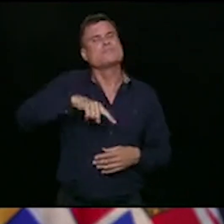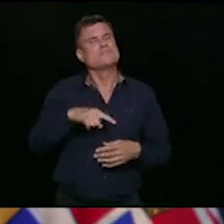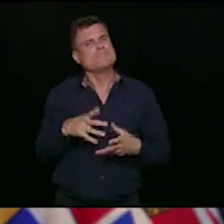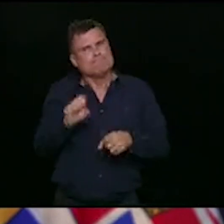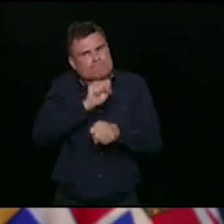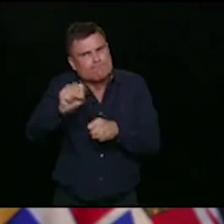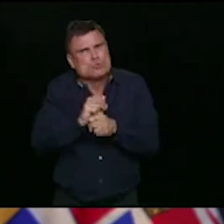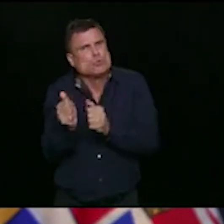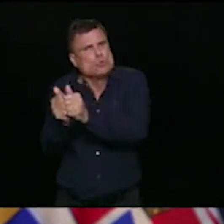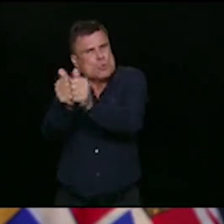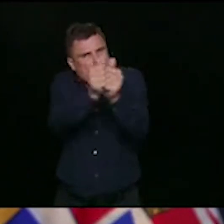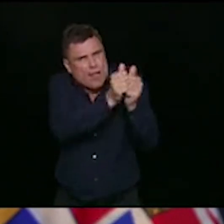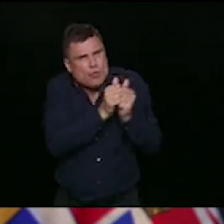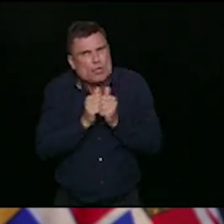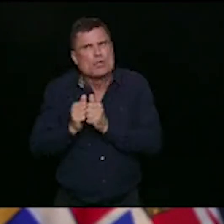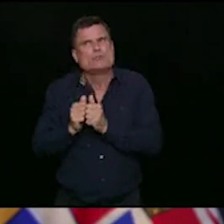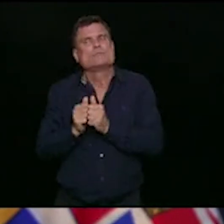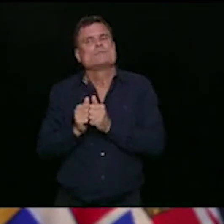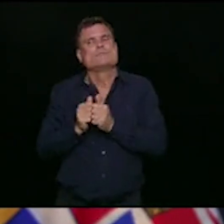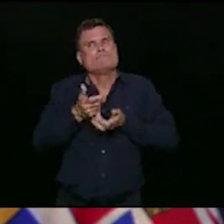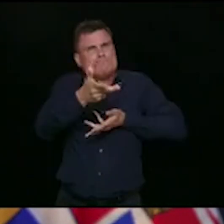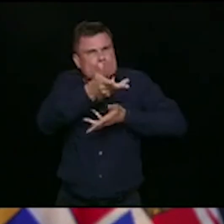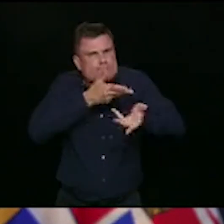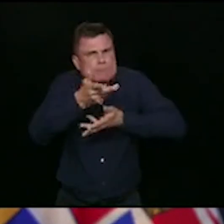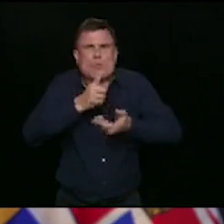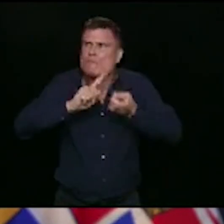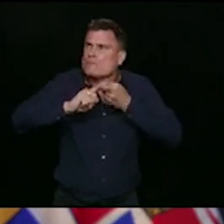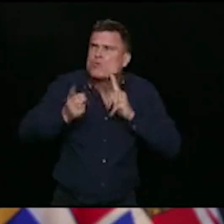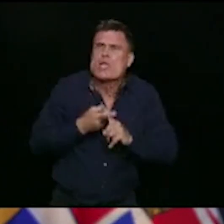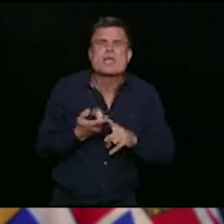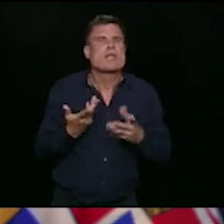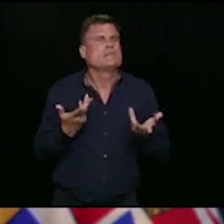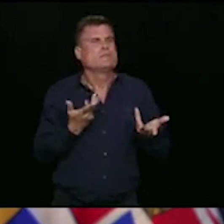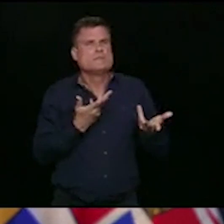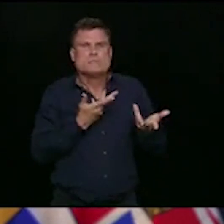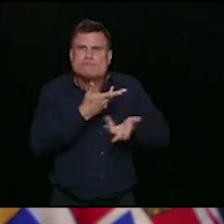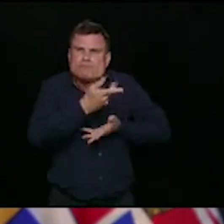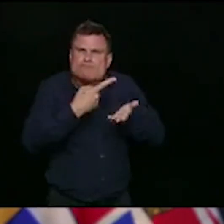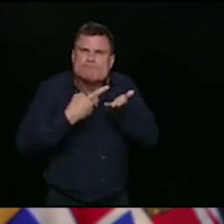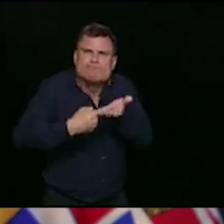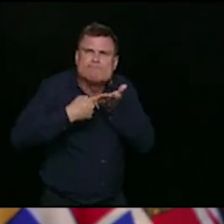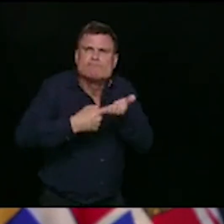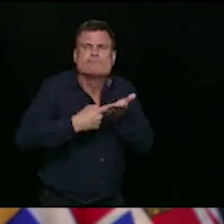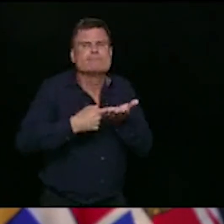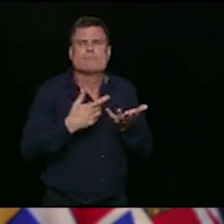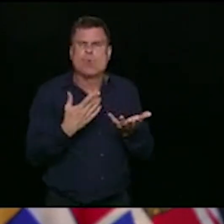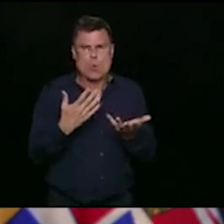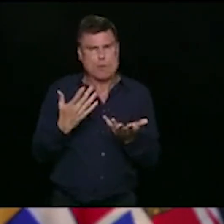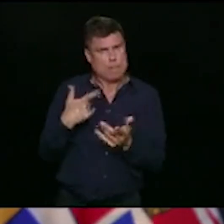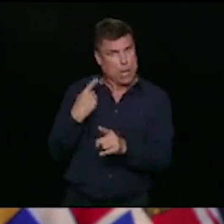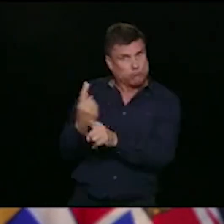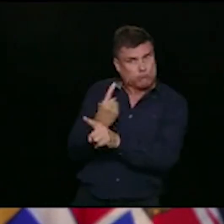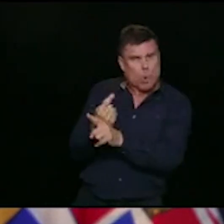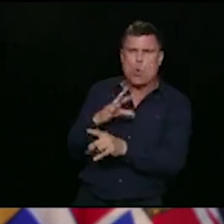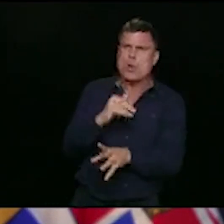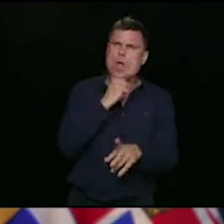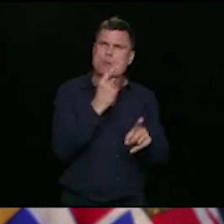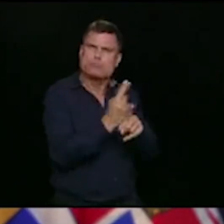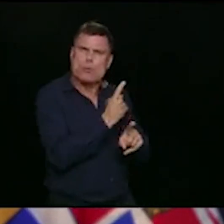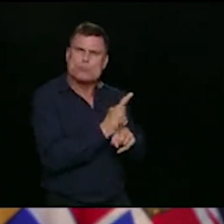those impossible and dangerous situations. And that's where we need to collectively talk to our friends